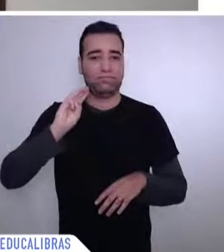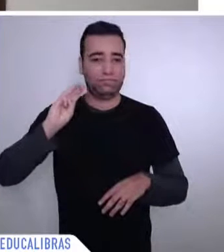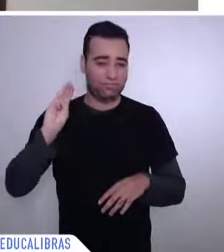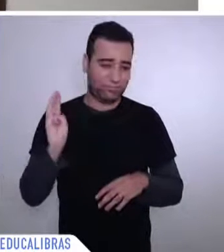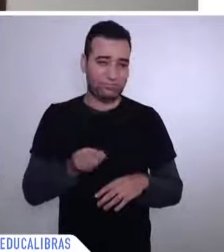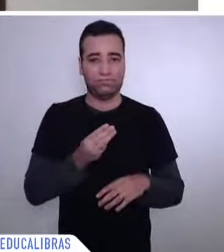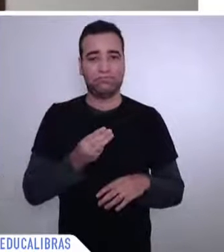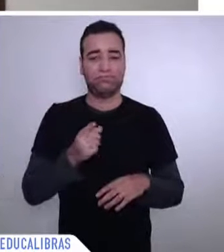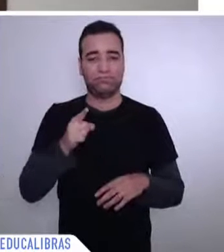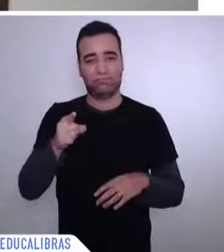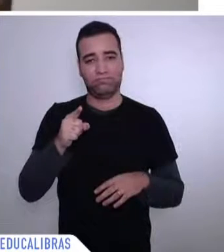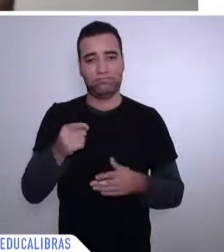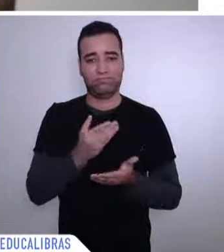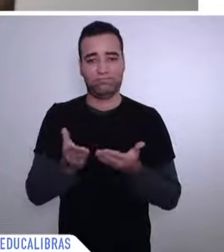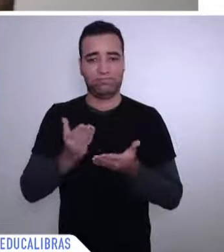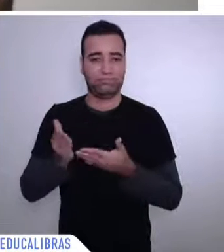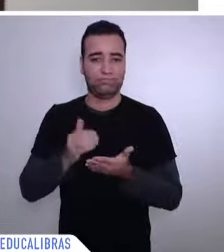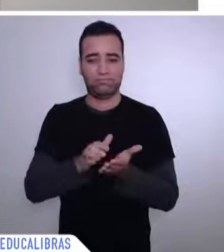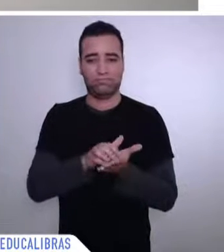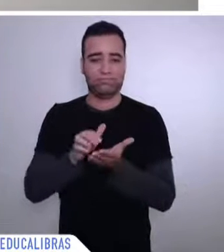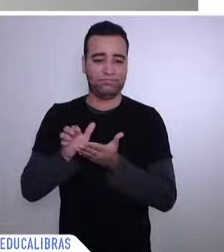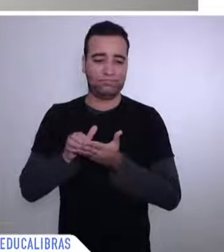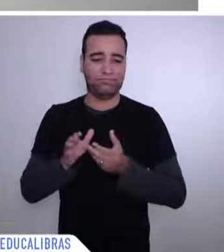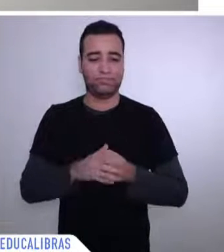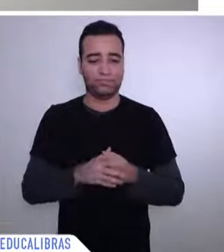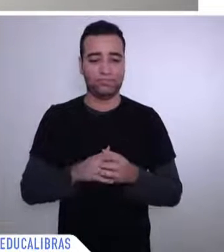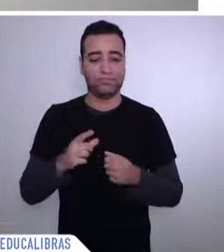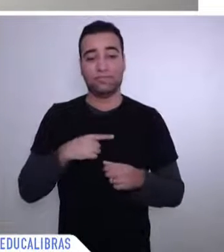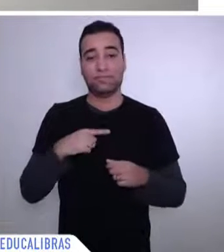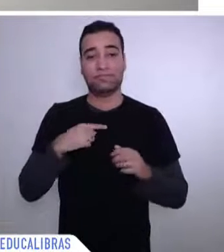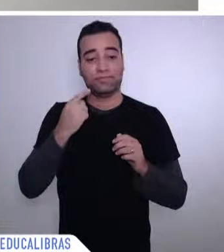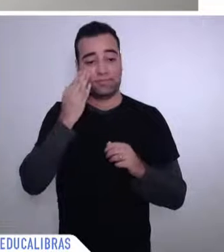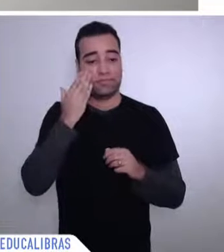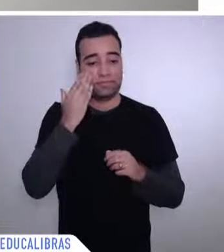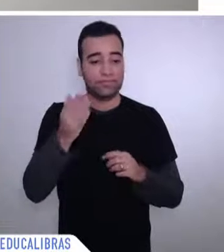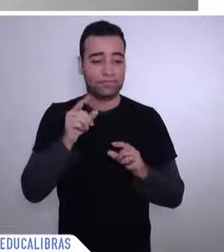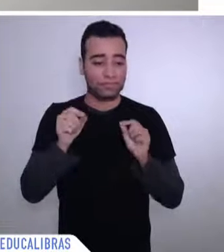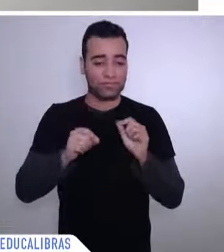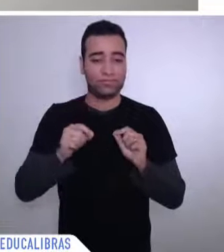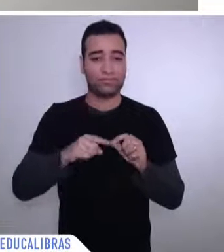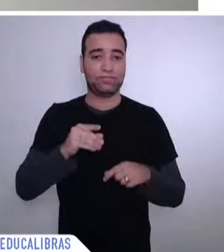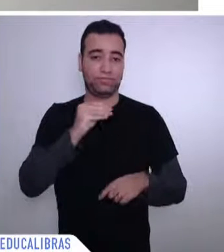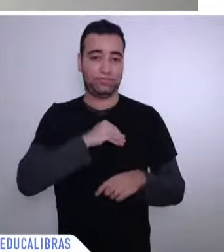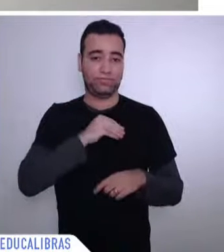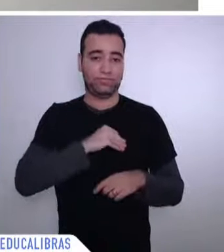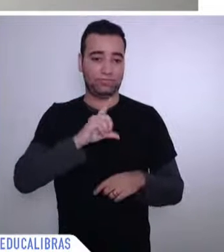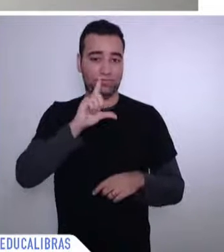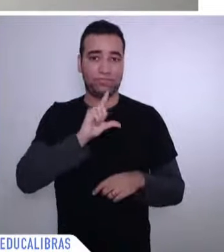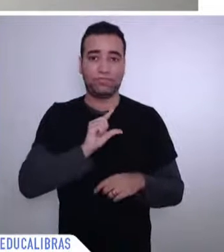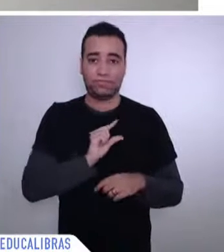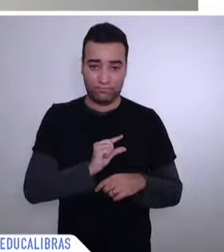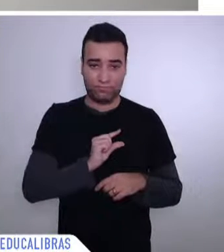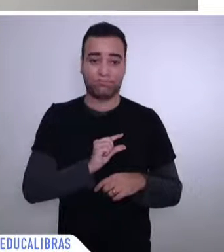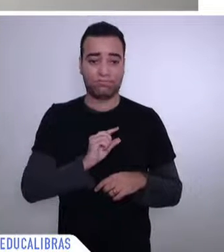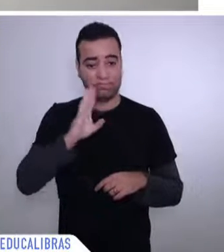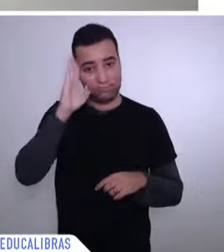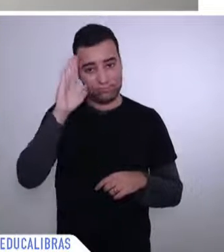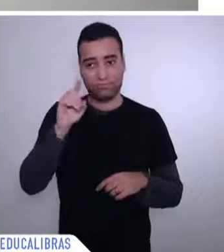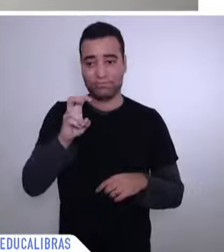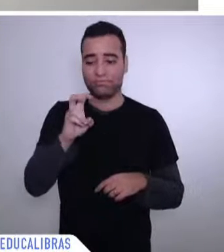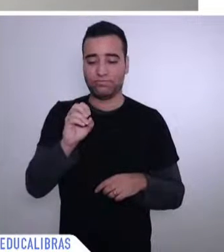negative balance of more than 1 million formal jobs accumulated by 2020. Data also point out